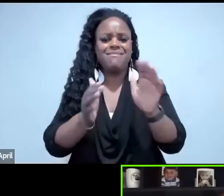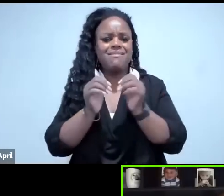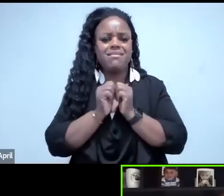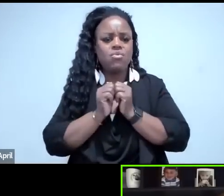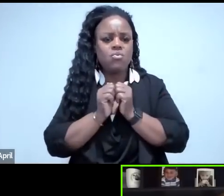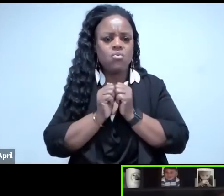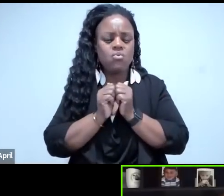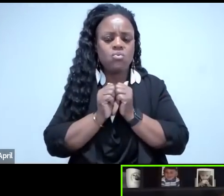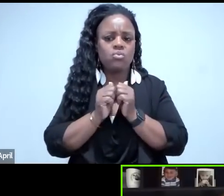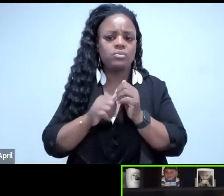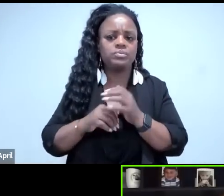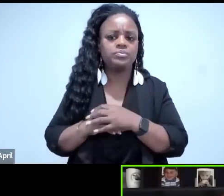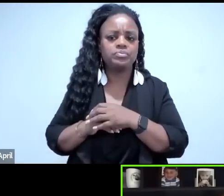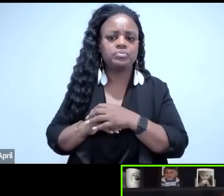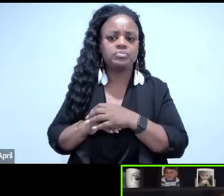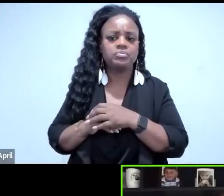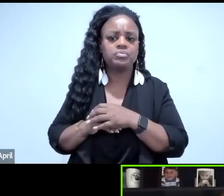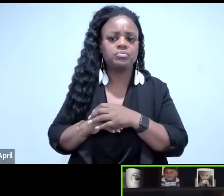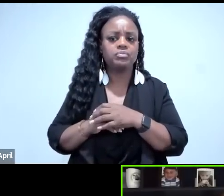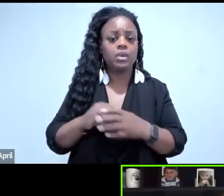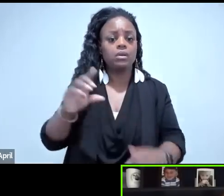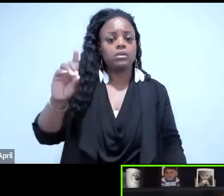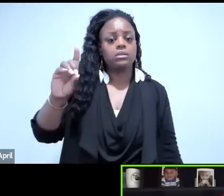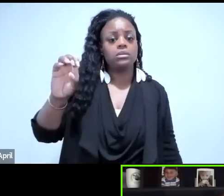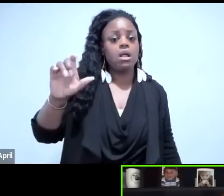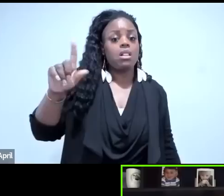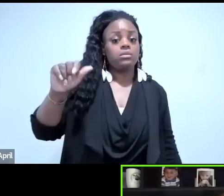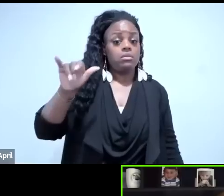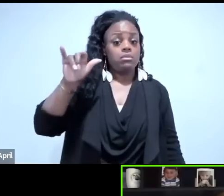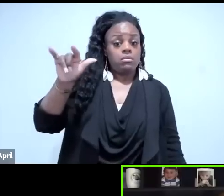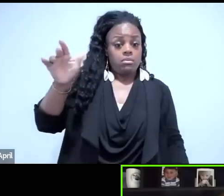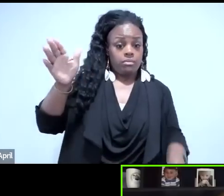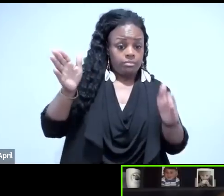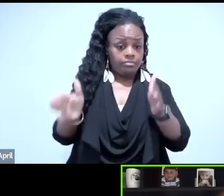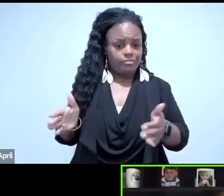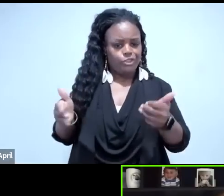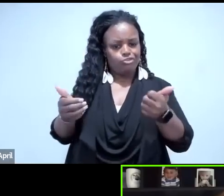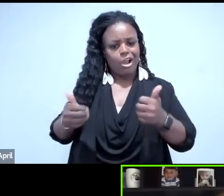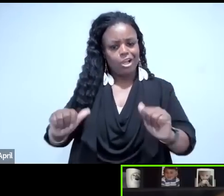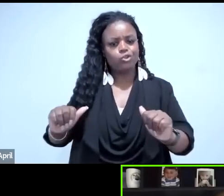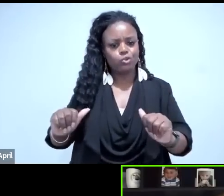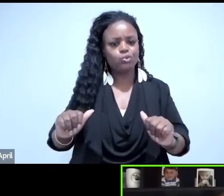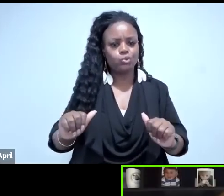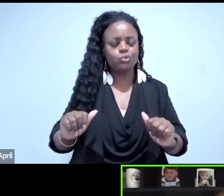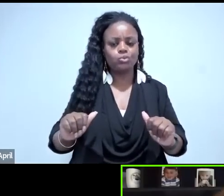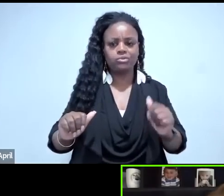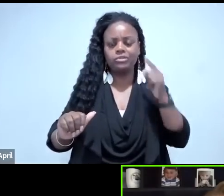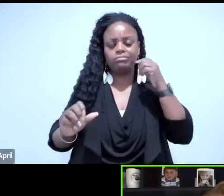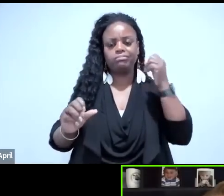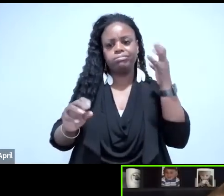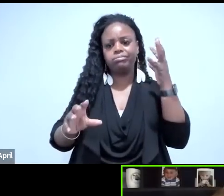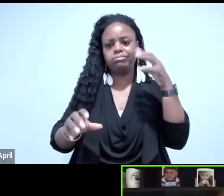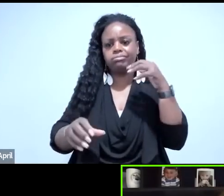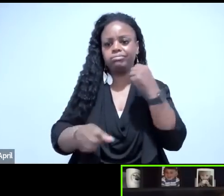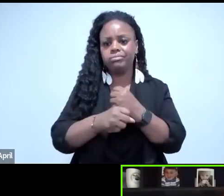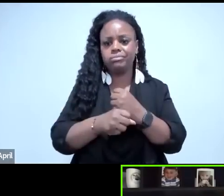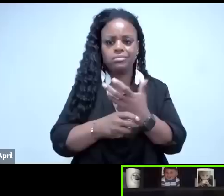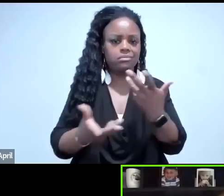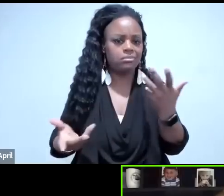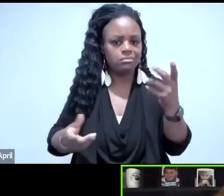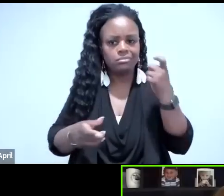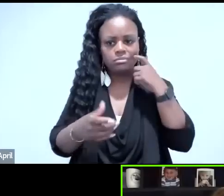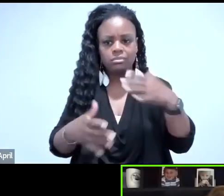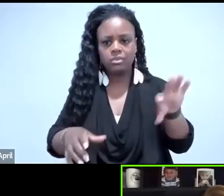time they got to an election was 2010. Delta has hired half of the flight attendants since then. So half the flight attendants have never been through this